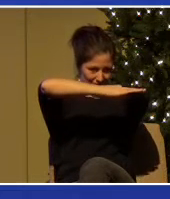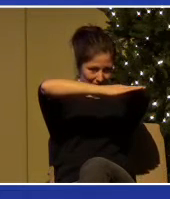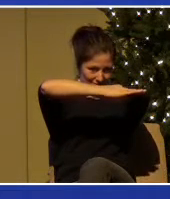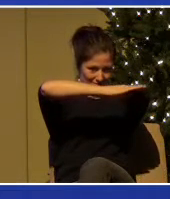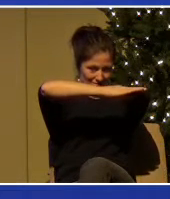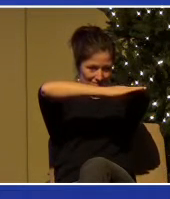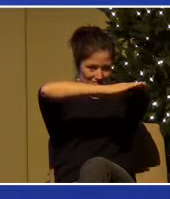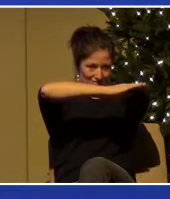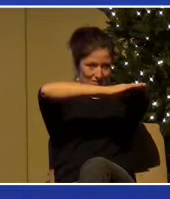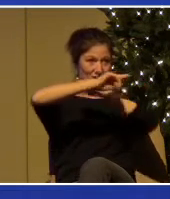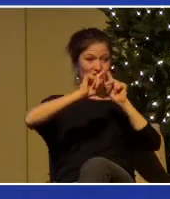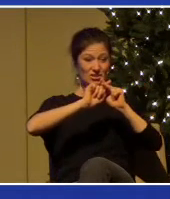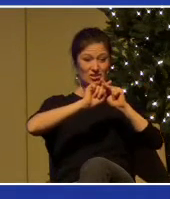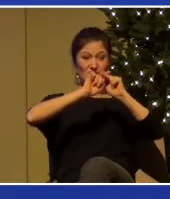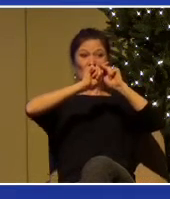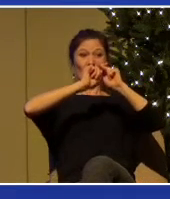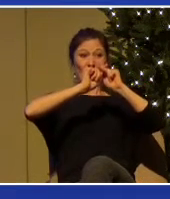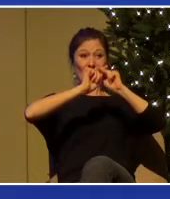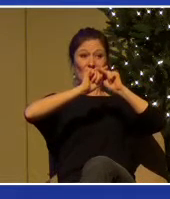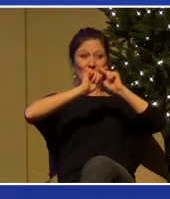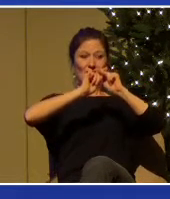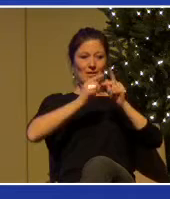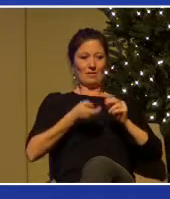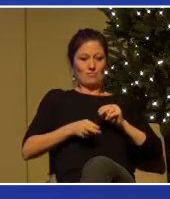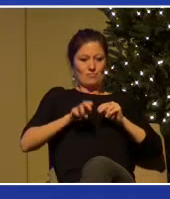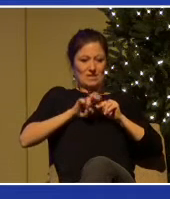light, she waits.